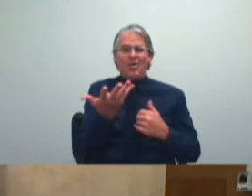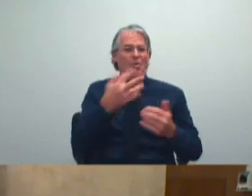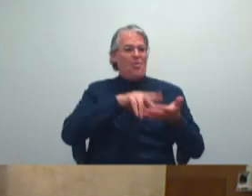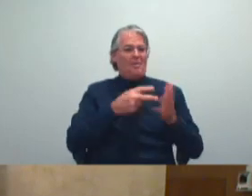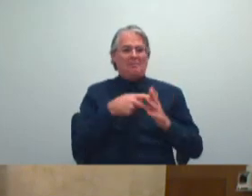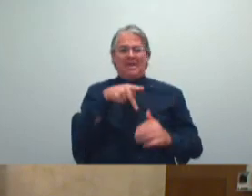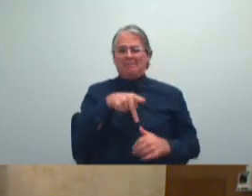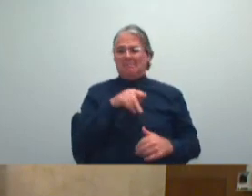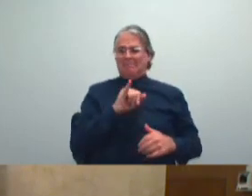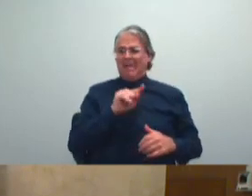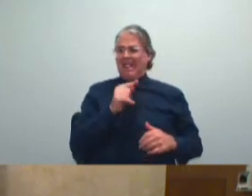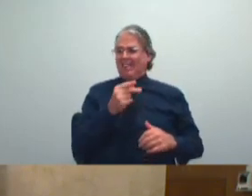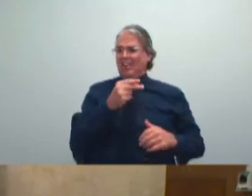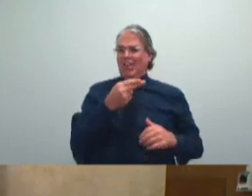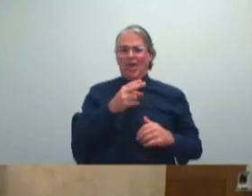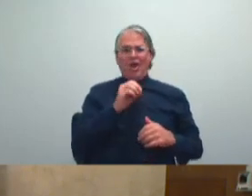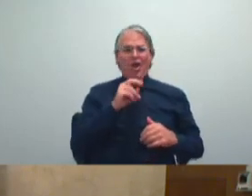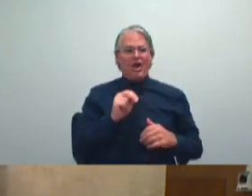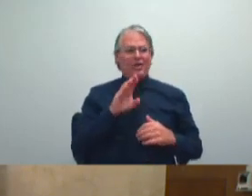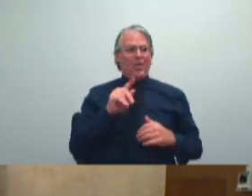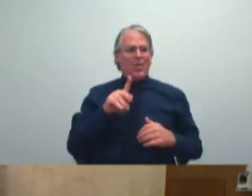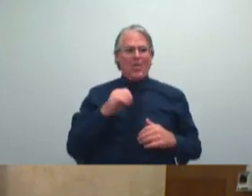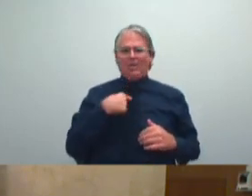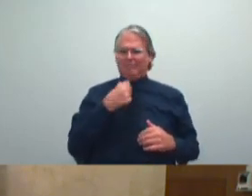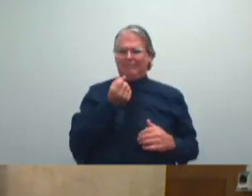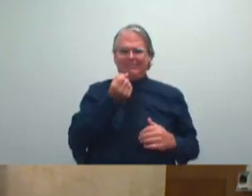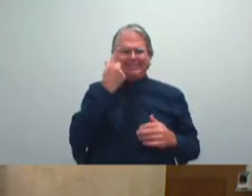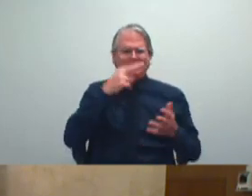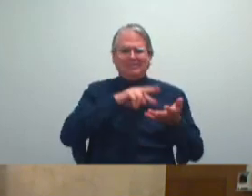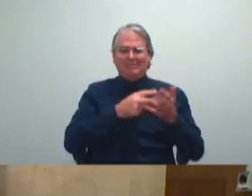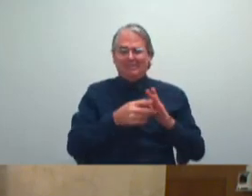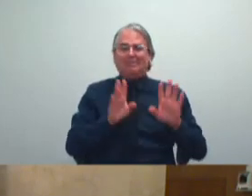Yeah. I love it. Was that helpful, Ben?